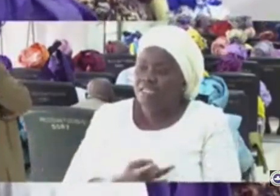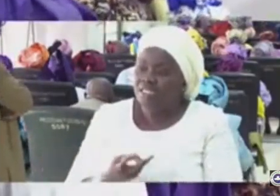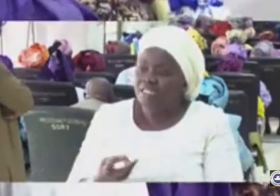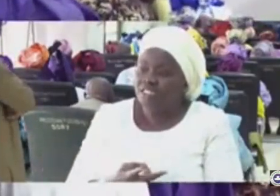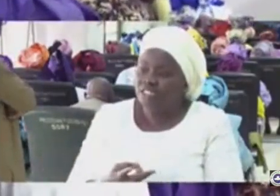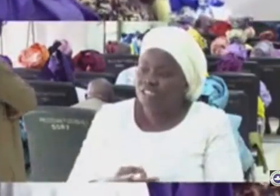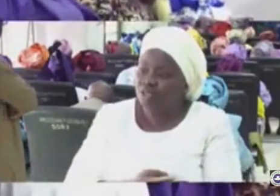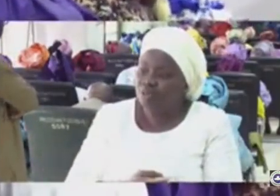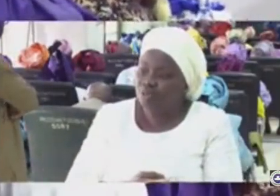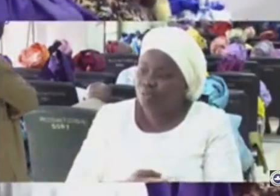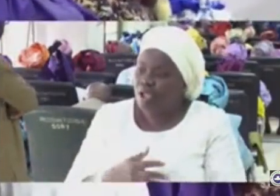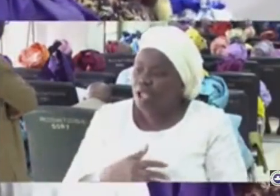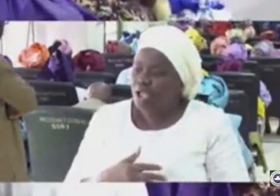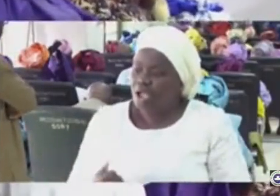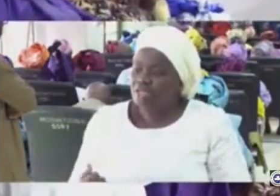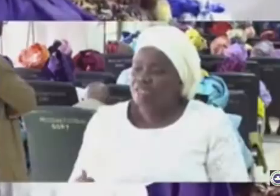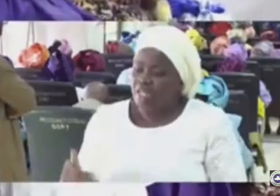sacrifice again.